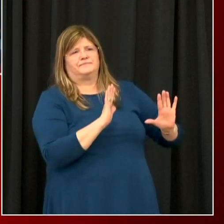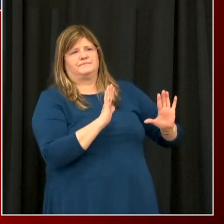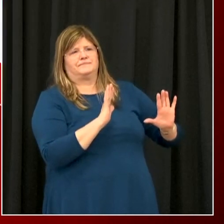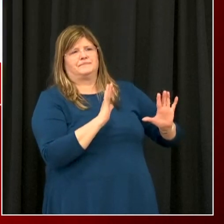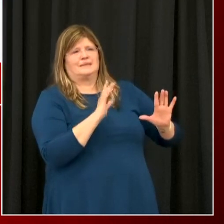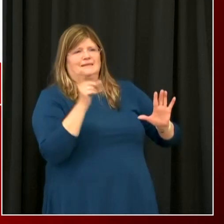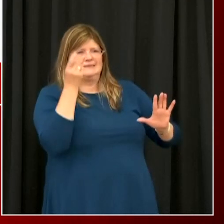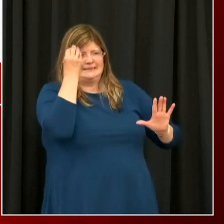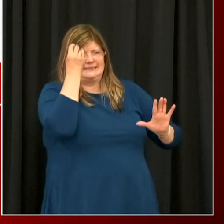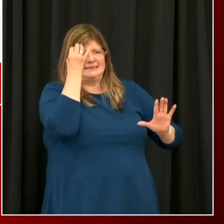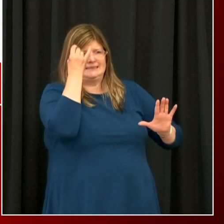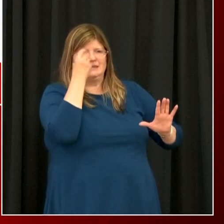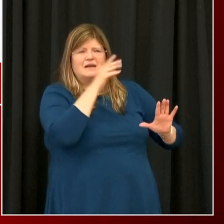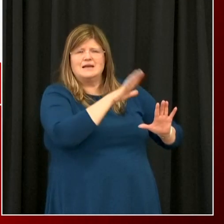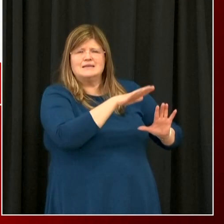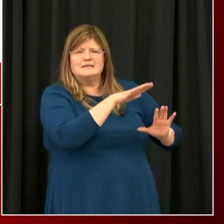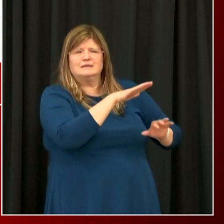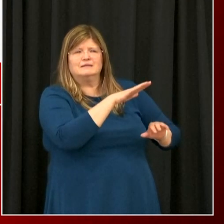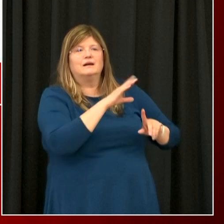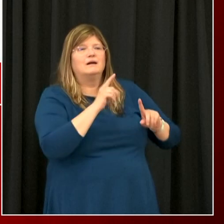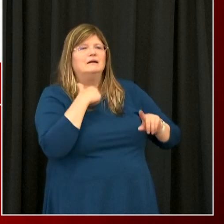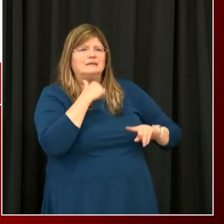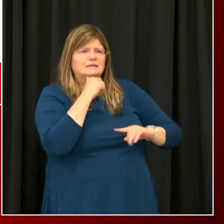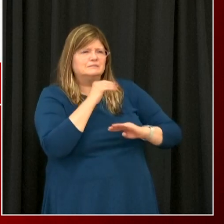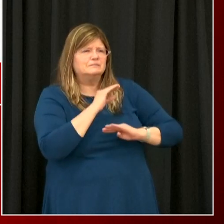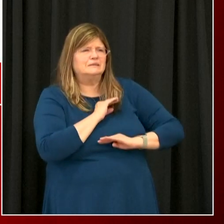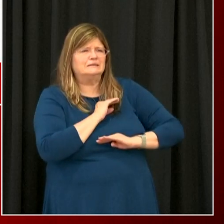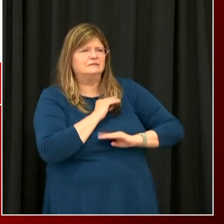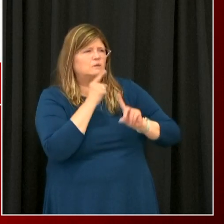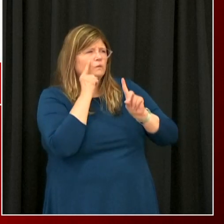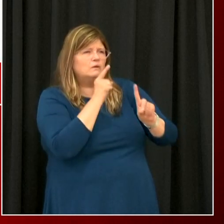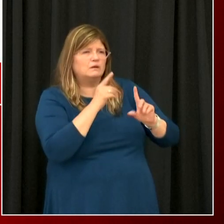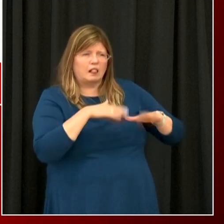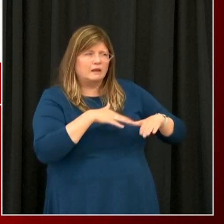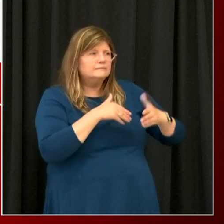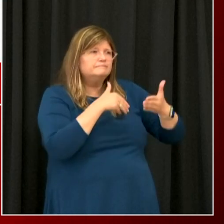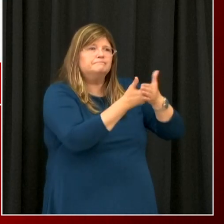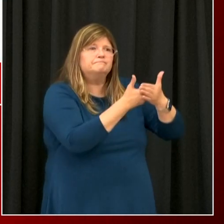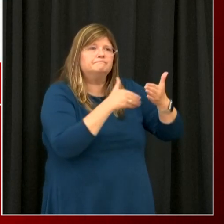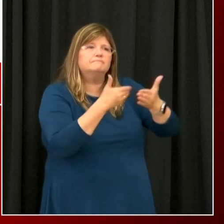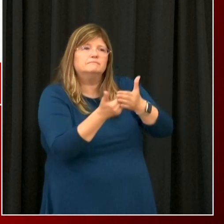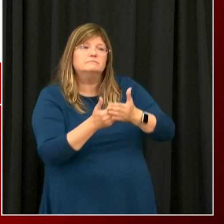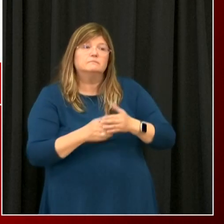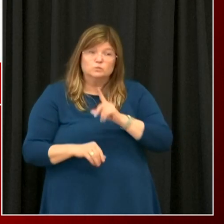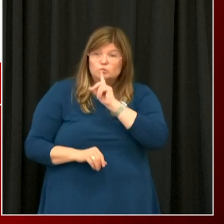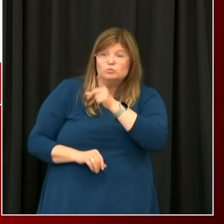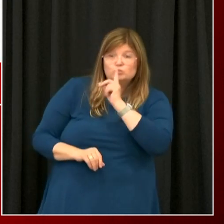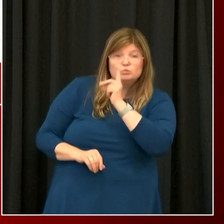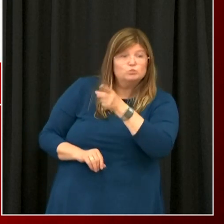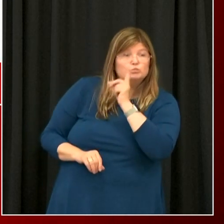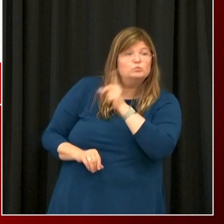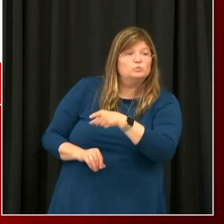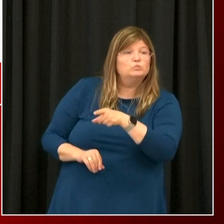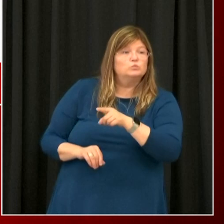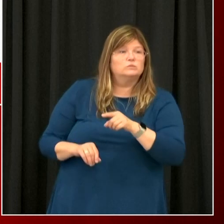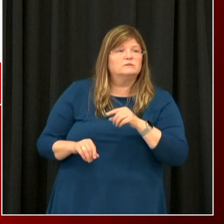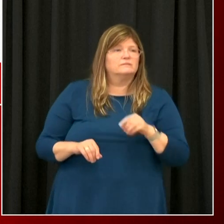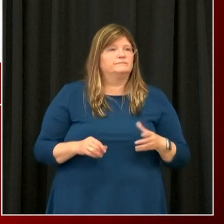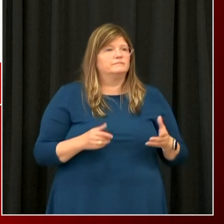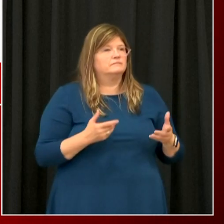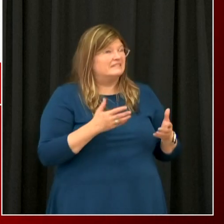are we not at any of those benchmarks yet? Is that, am I reading That is correct, Mark. So we're not at any of